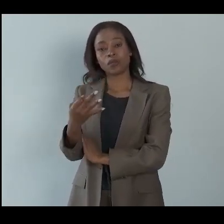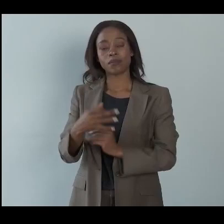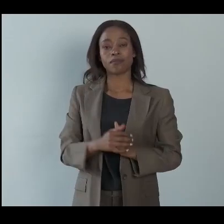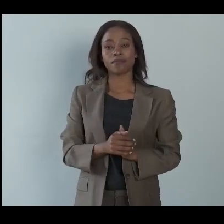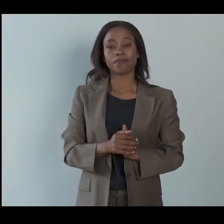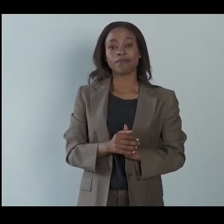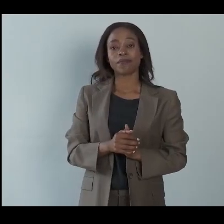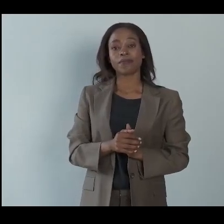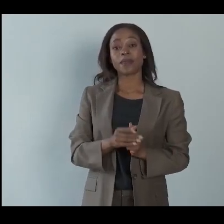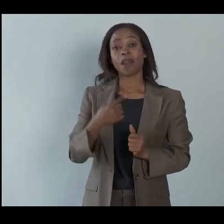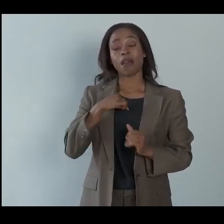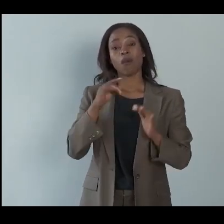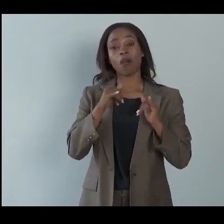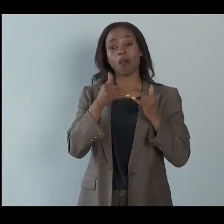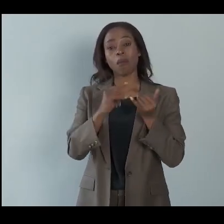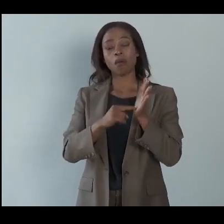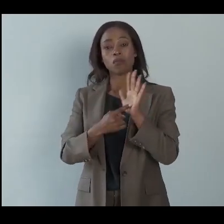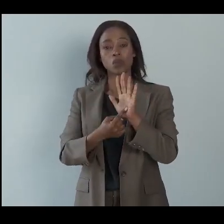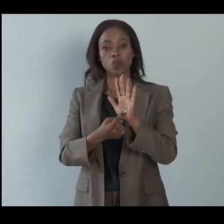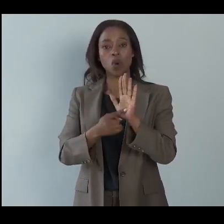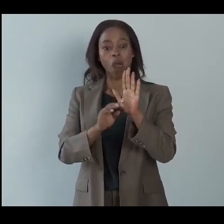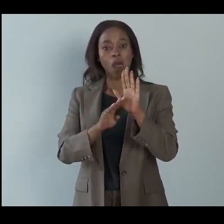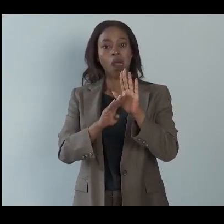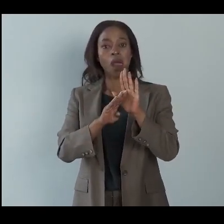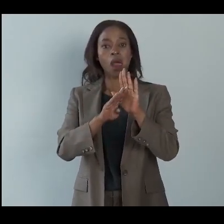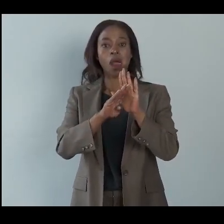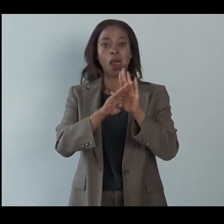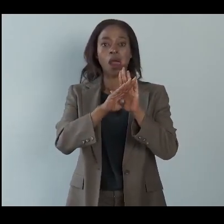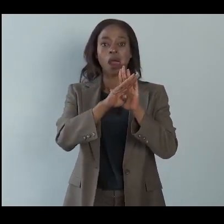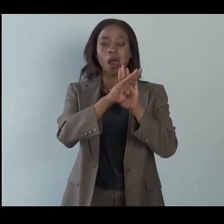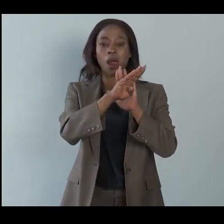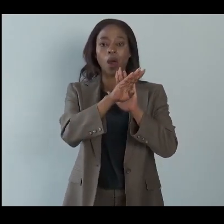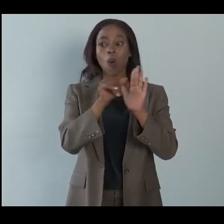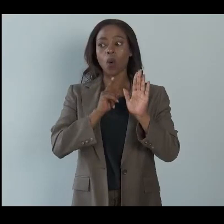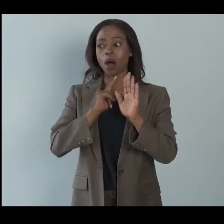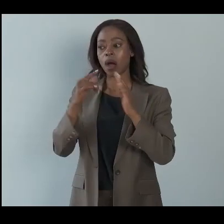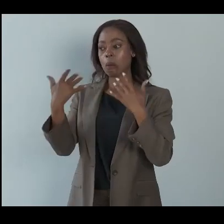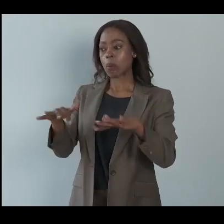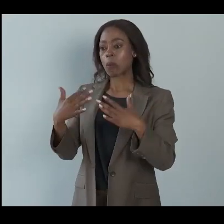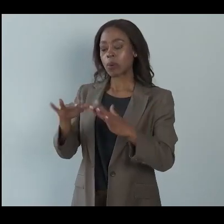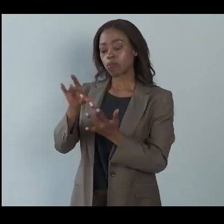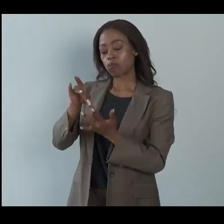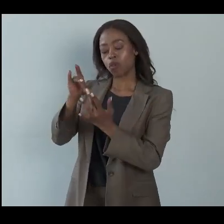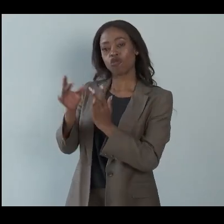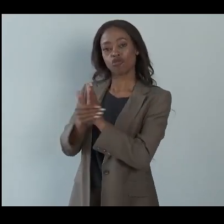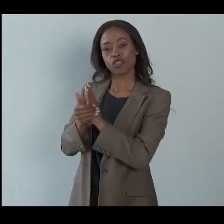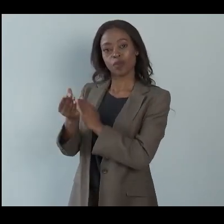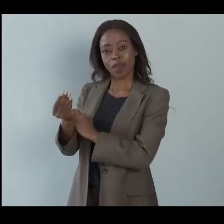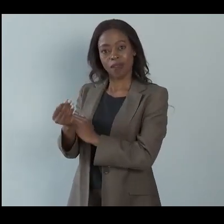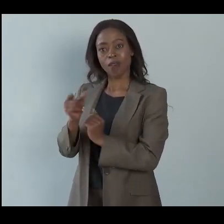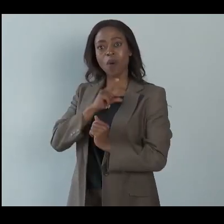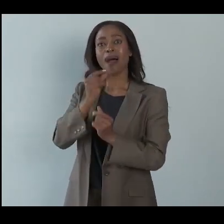Altron Caribbean demonstrated impressive growth in a market where demand for specialized skills is high, but supply is limited due to skill